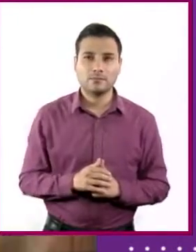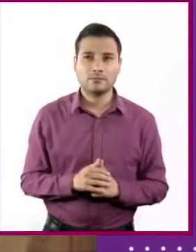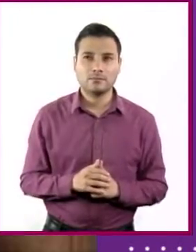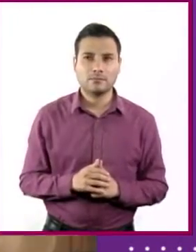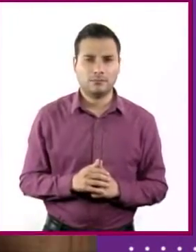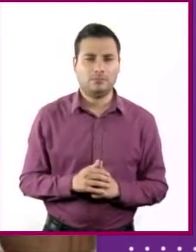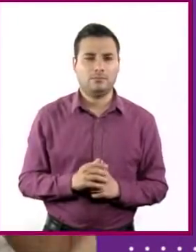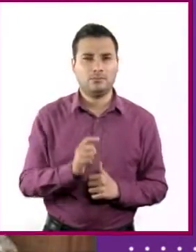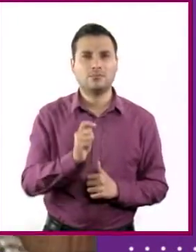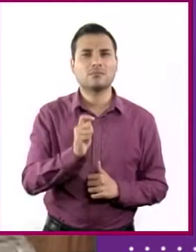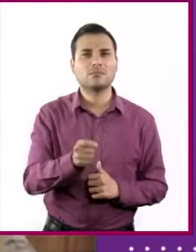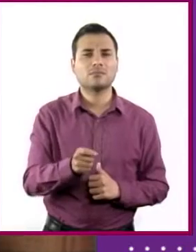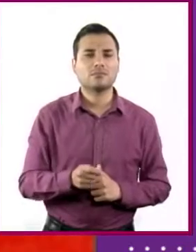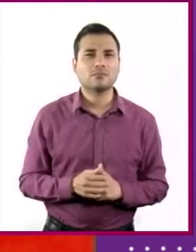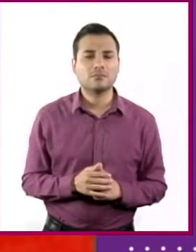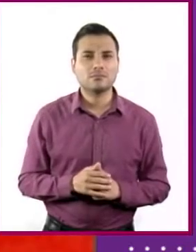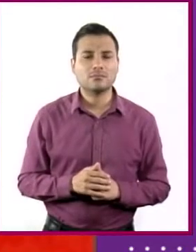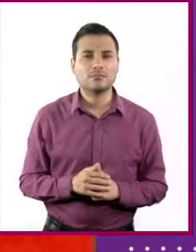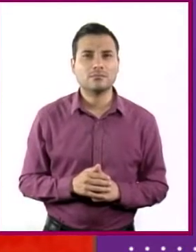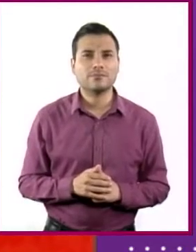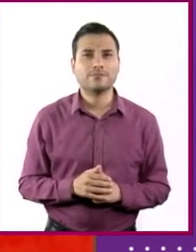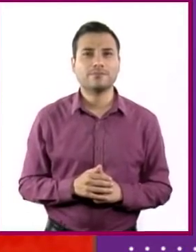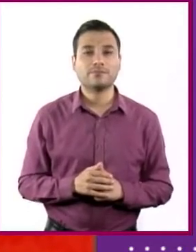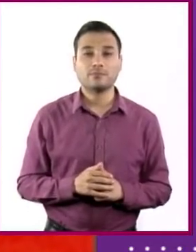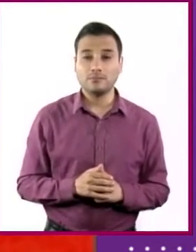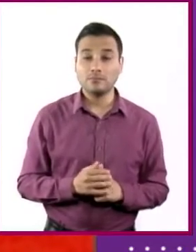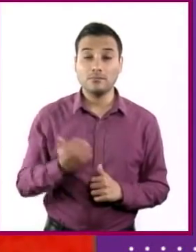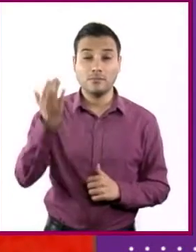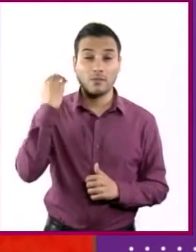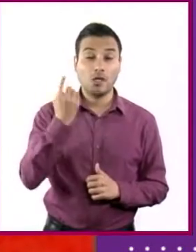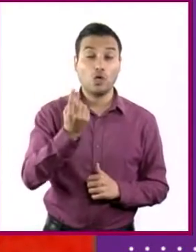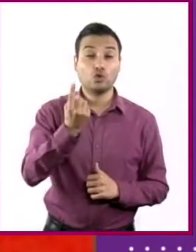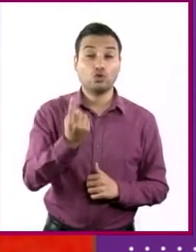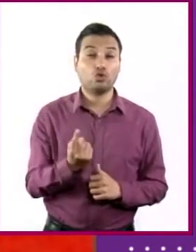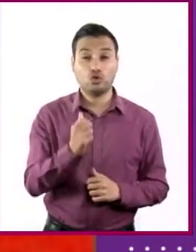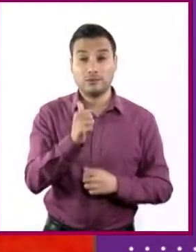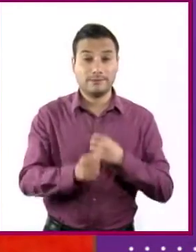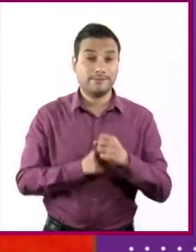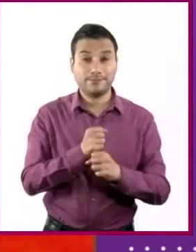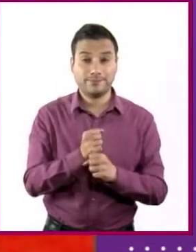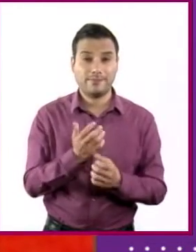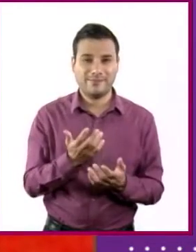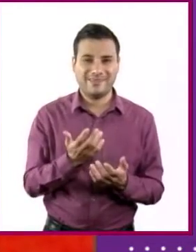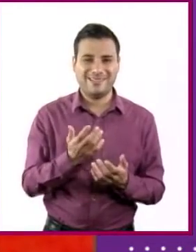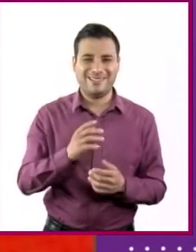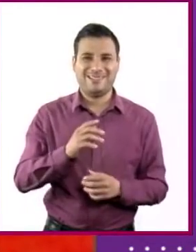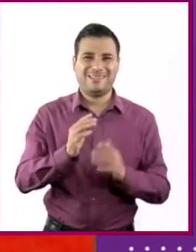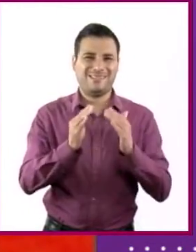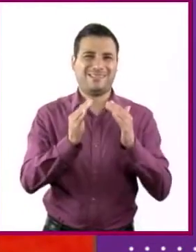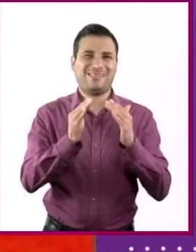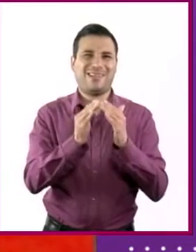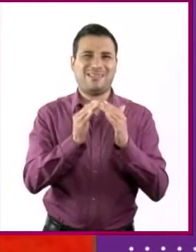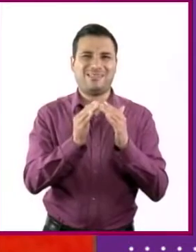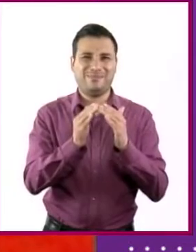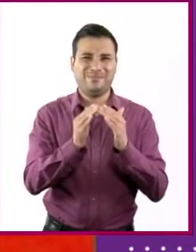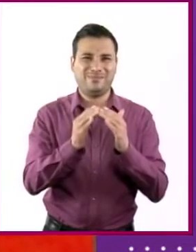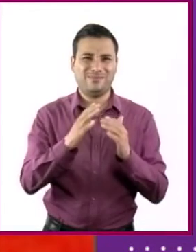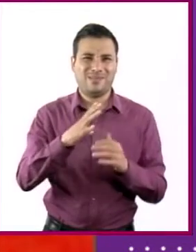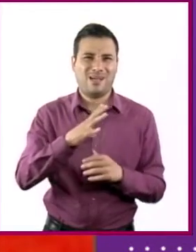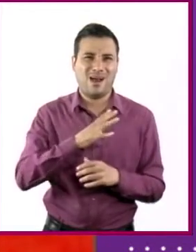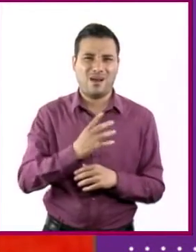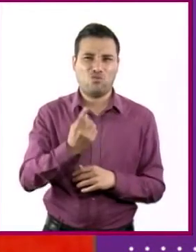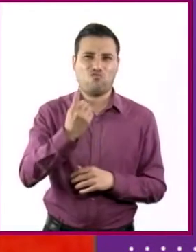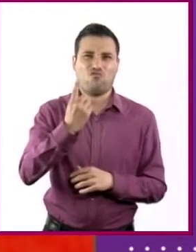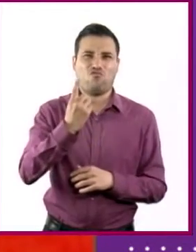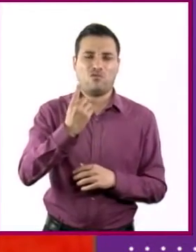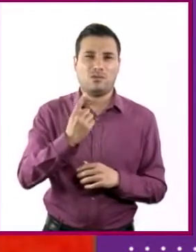And what was that? When I was 6, there was a house near town. A mysterious house.